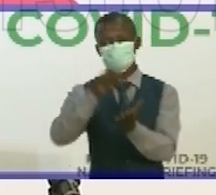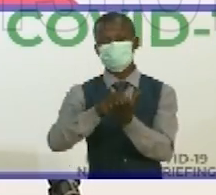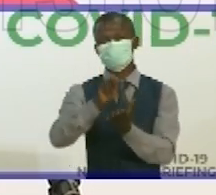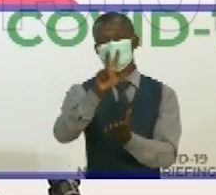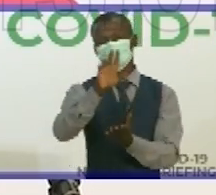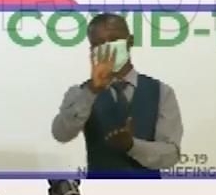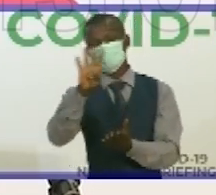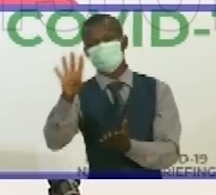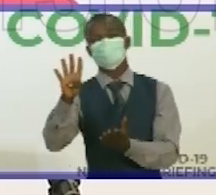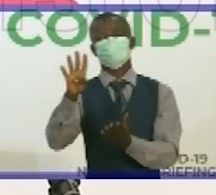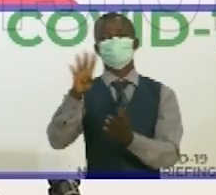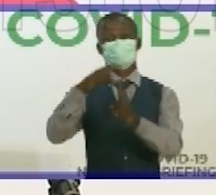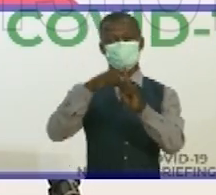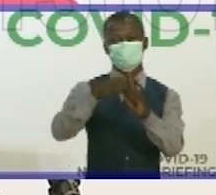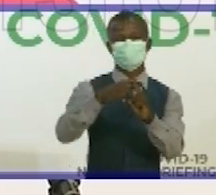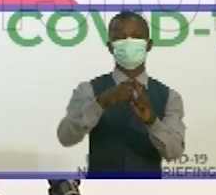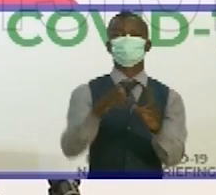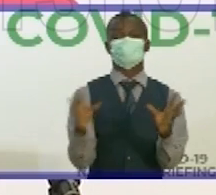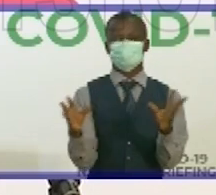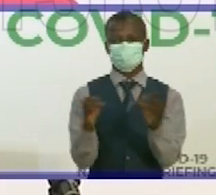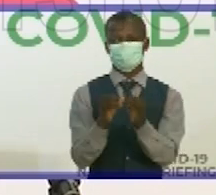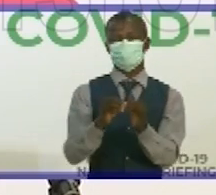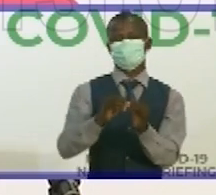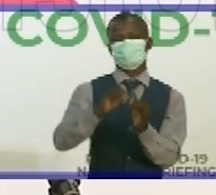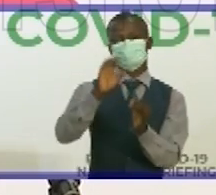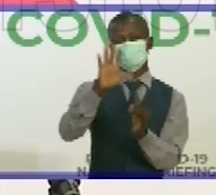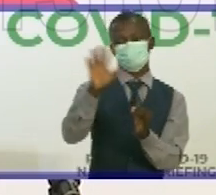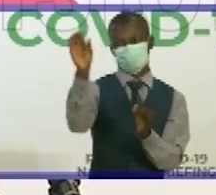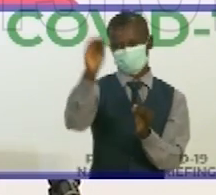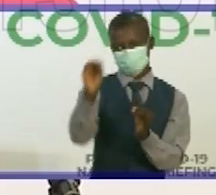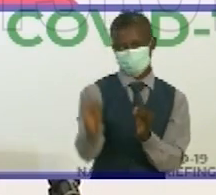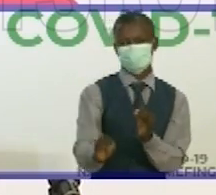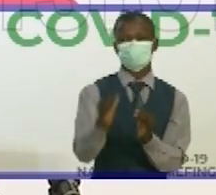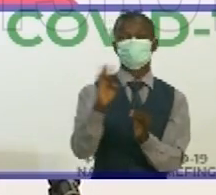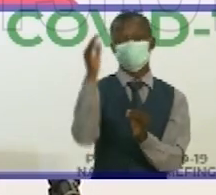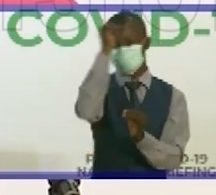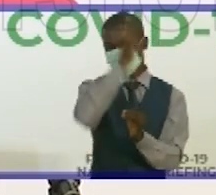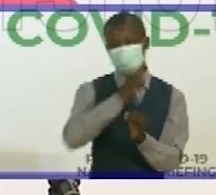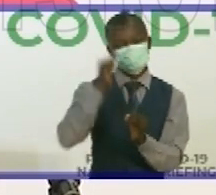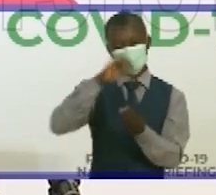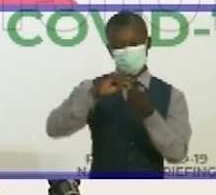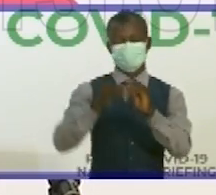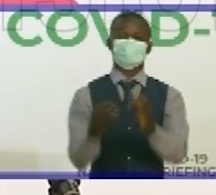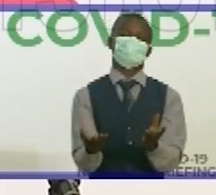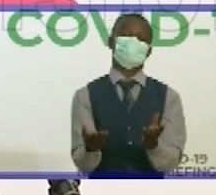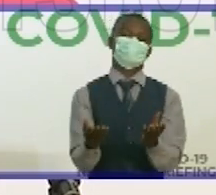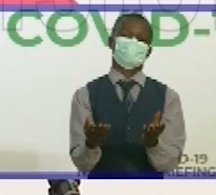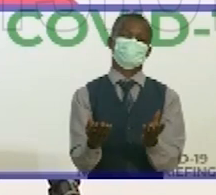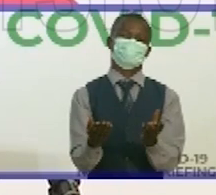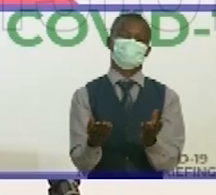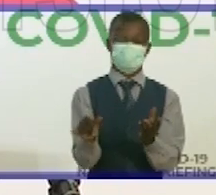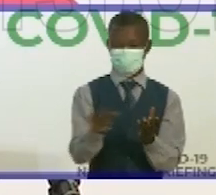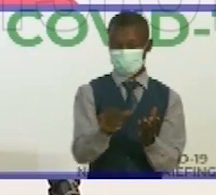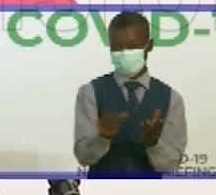38,344 cases, account for about 5% of the Africa's numbers.